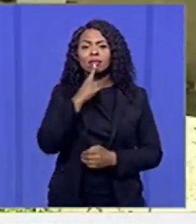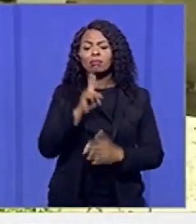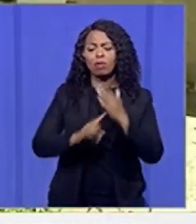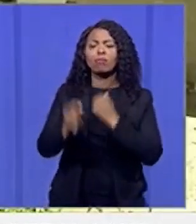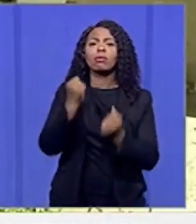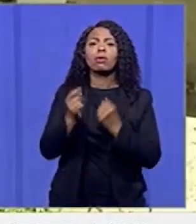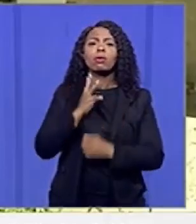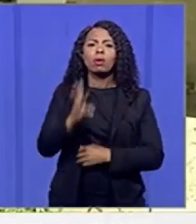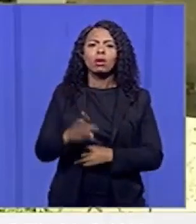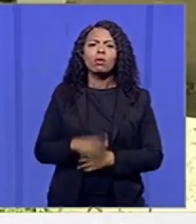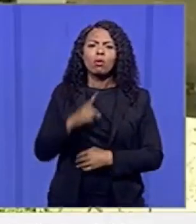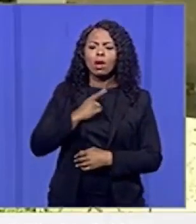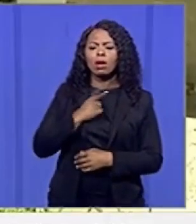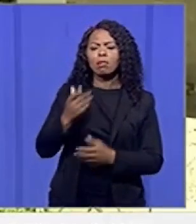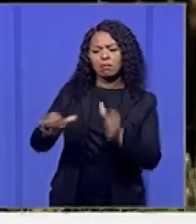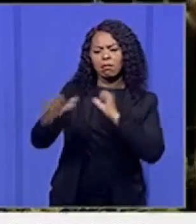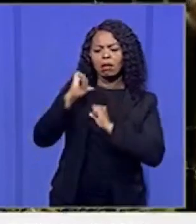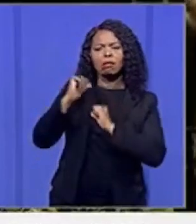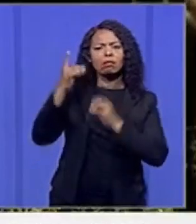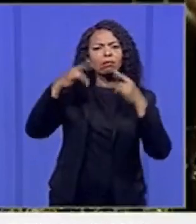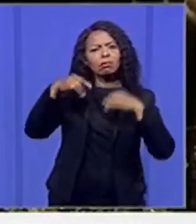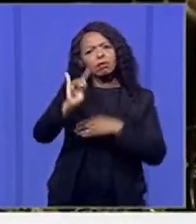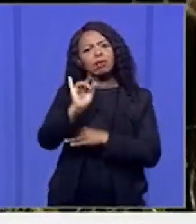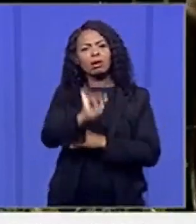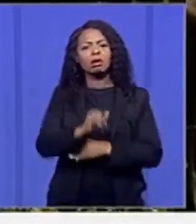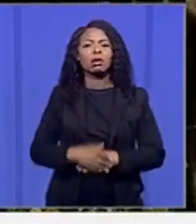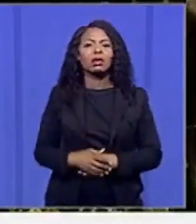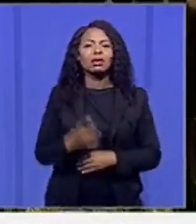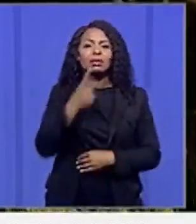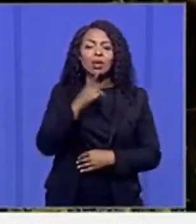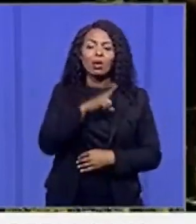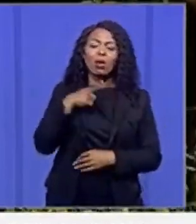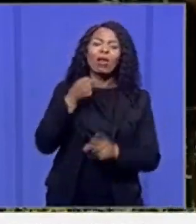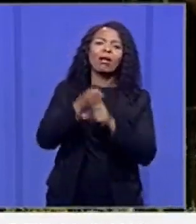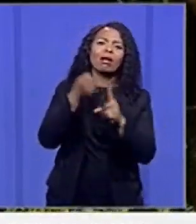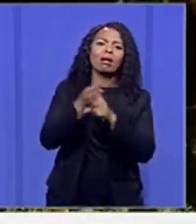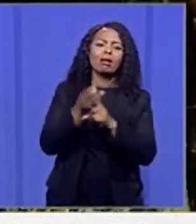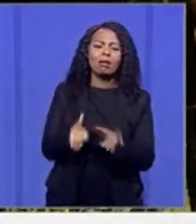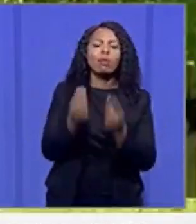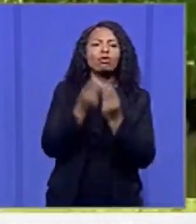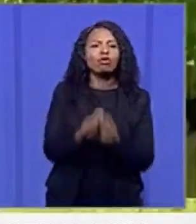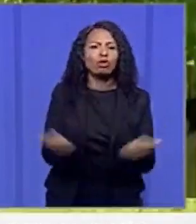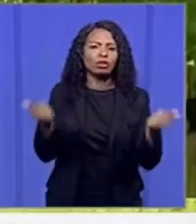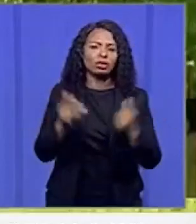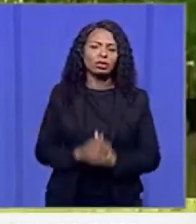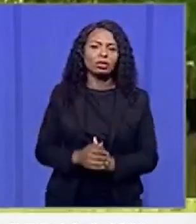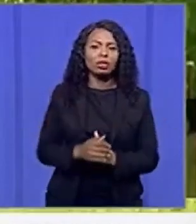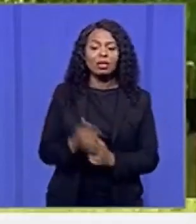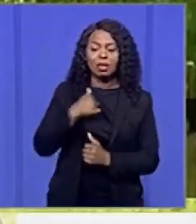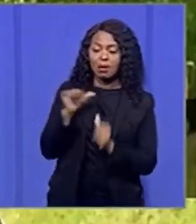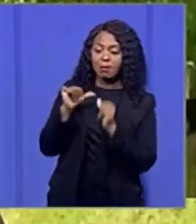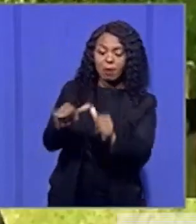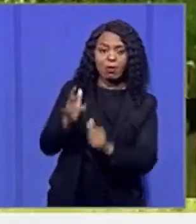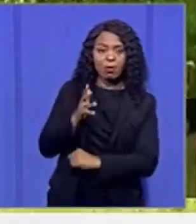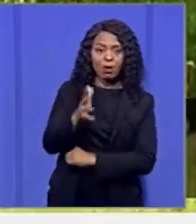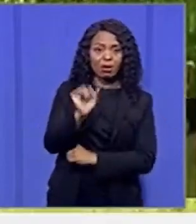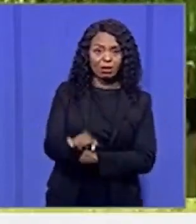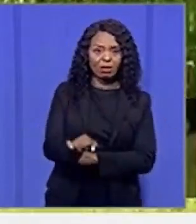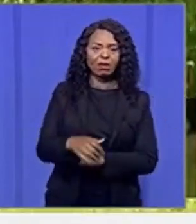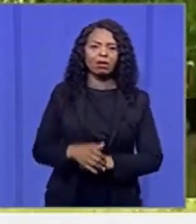semolao go hwetša seo a se lobilego o re sa le leeto le letelele o hwetša tharollo. Ke batla go tswela pele